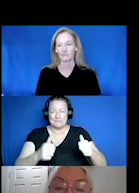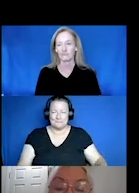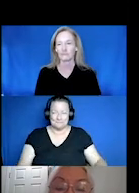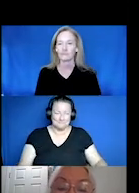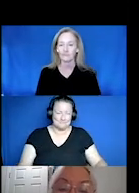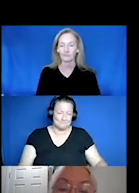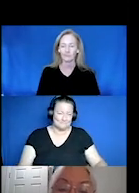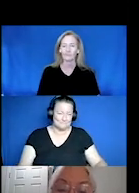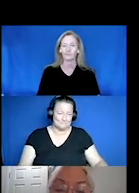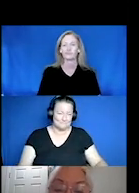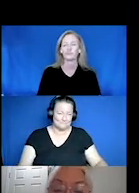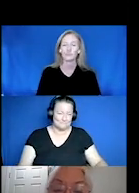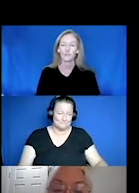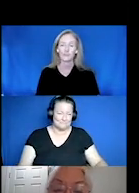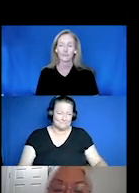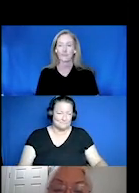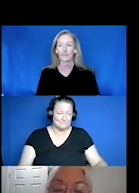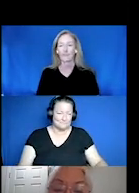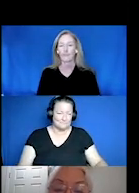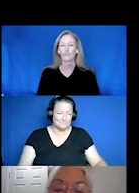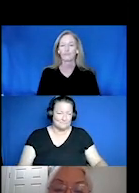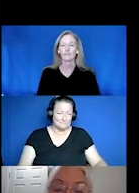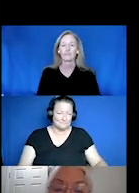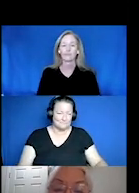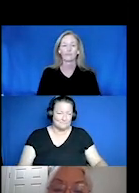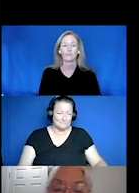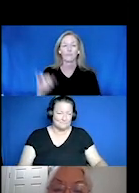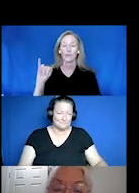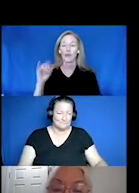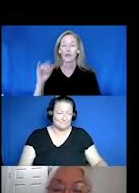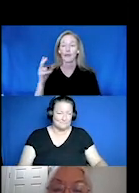So what IHS is doing is they are